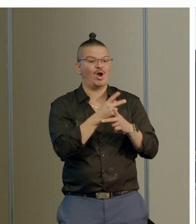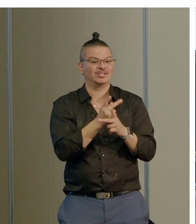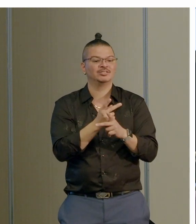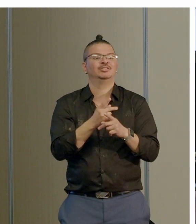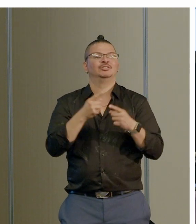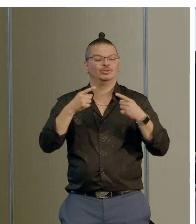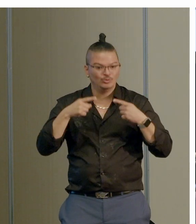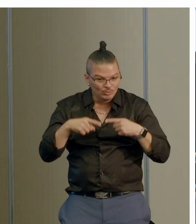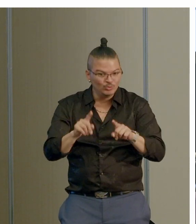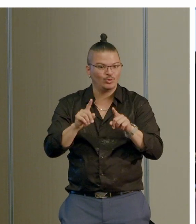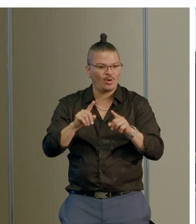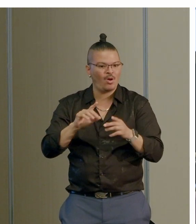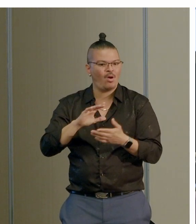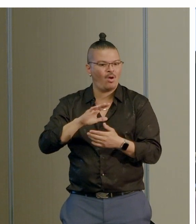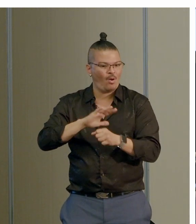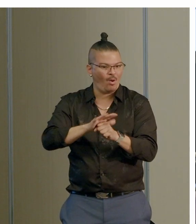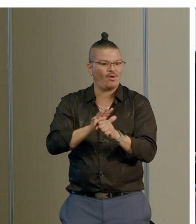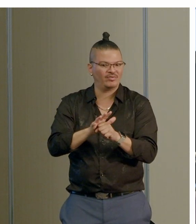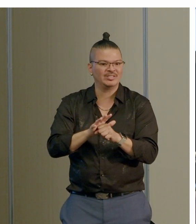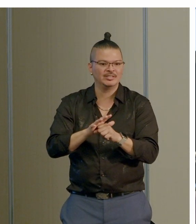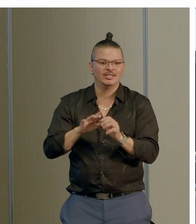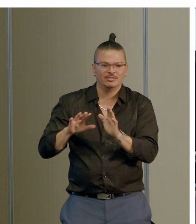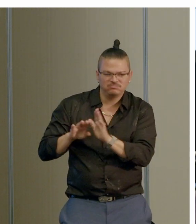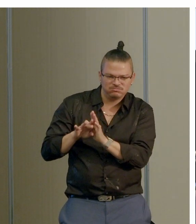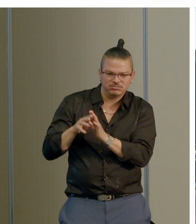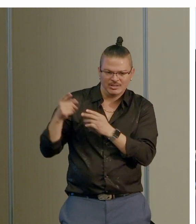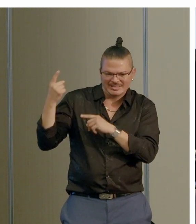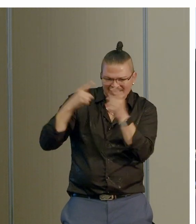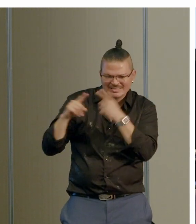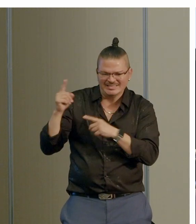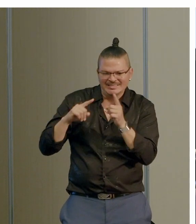with us and created a really great report, and that kind of